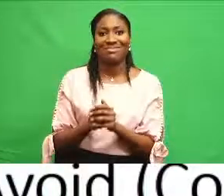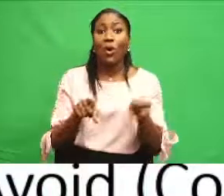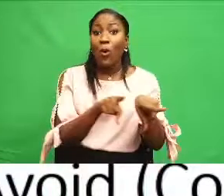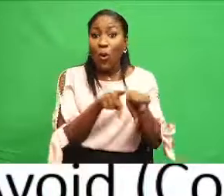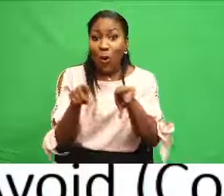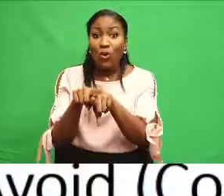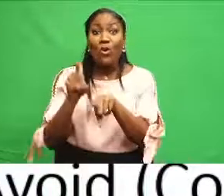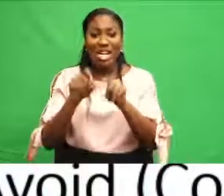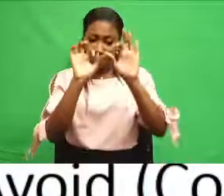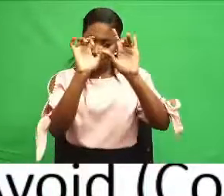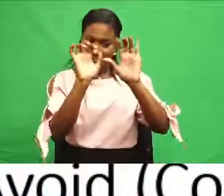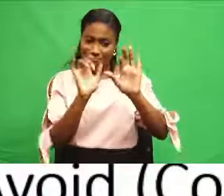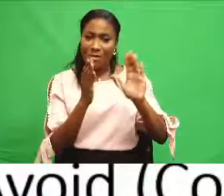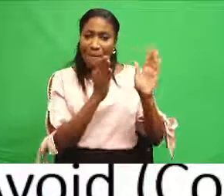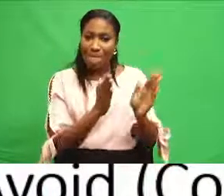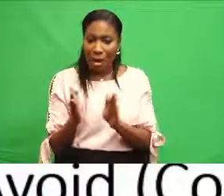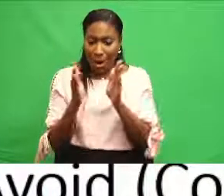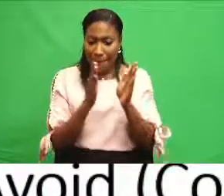All right?